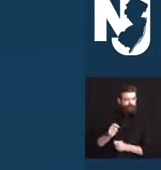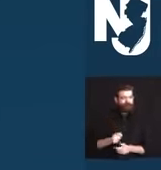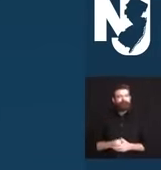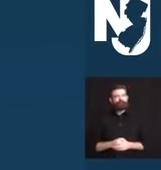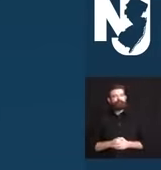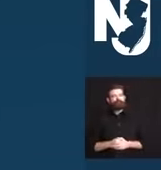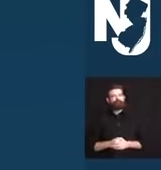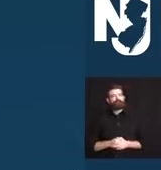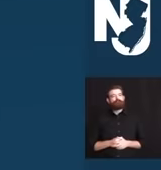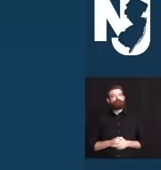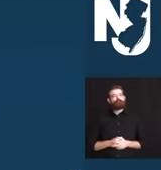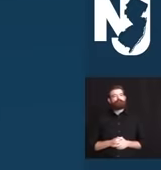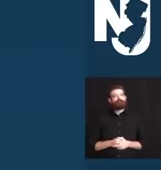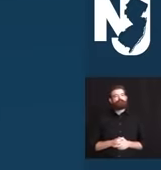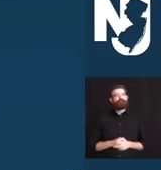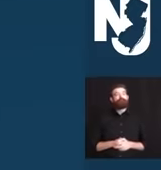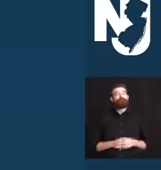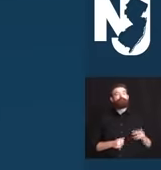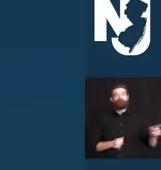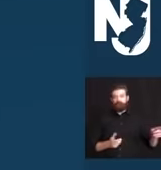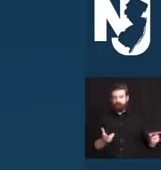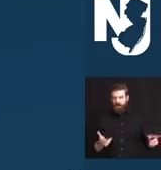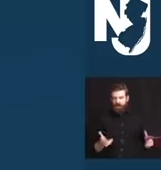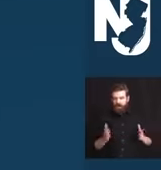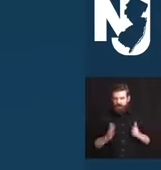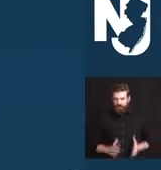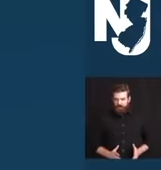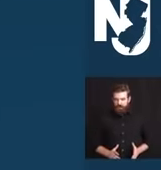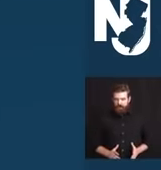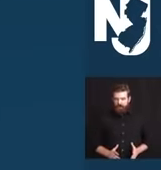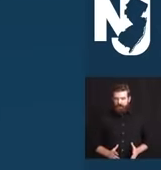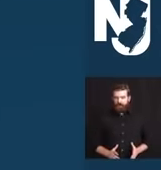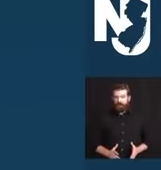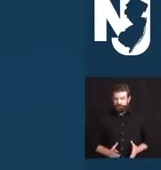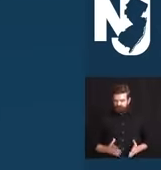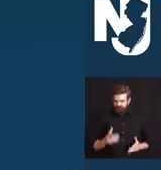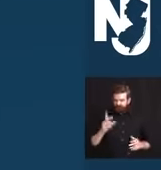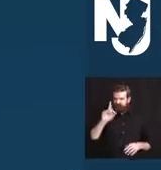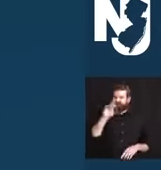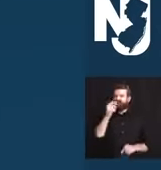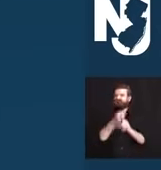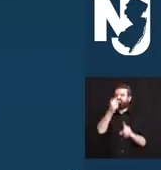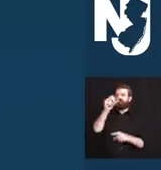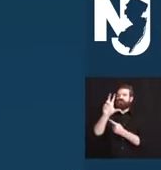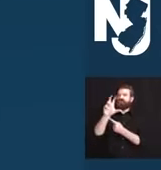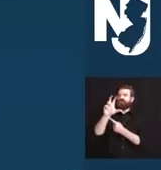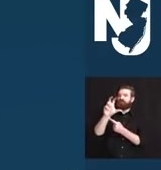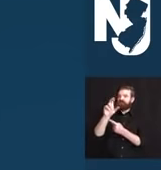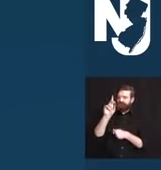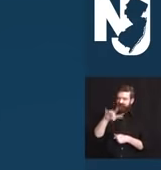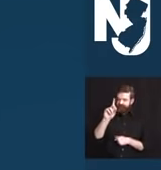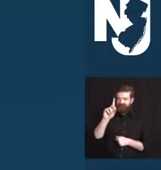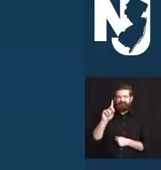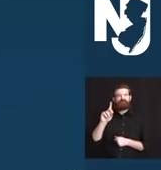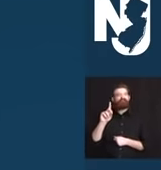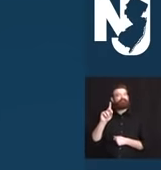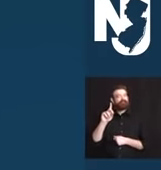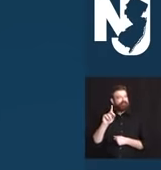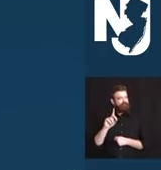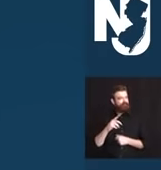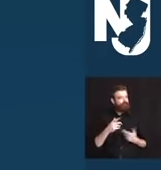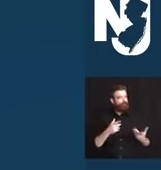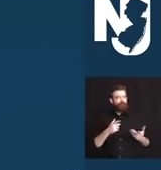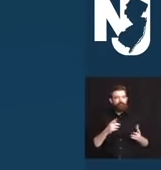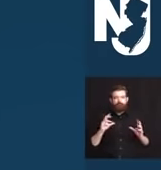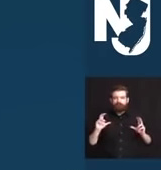coached youth bowlers at Thunder Bowl in Bayville, and the man who generously gave his time as a baseball and softball